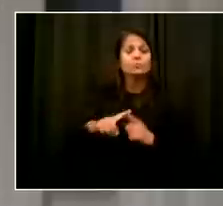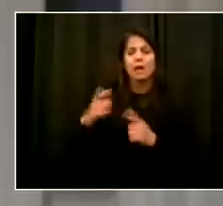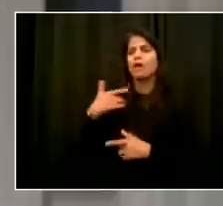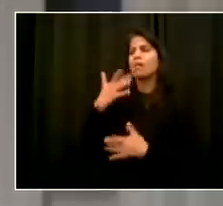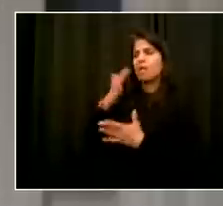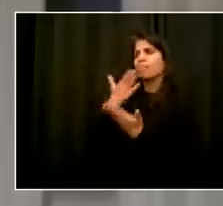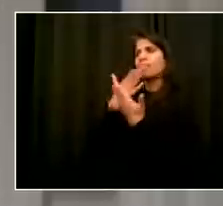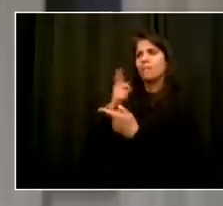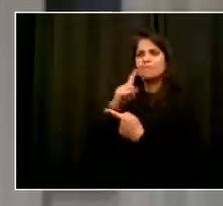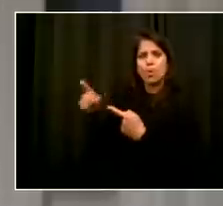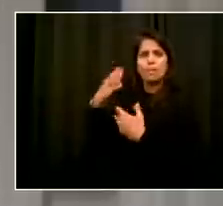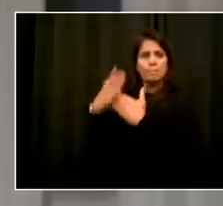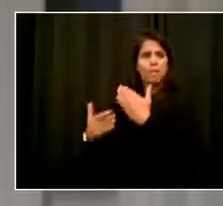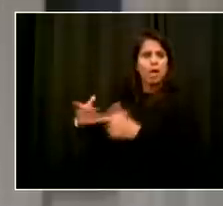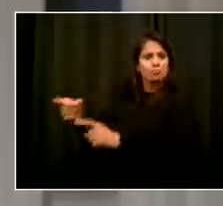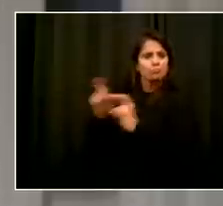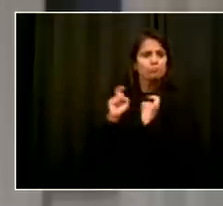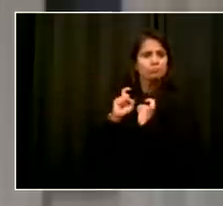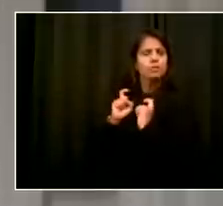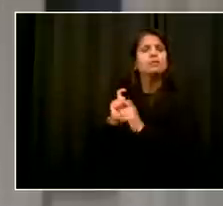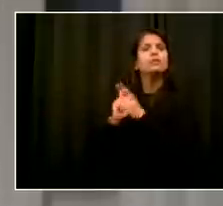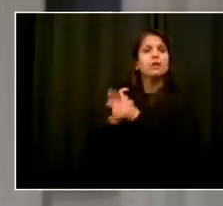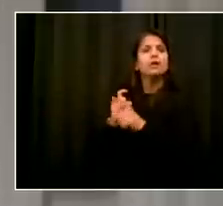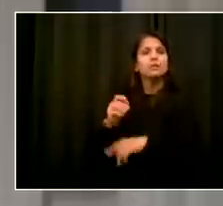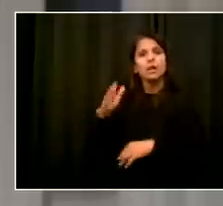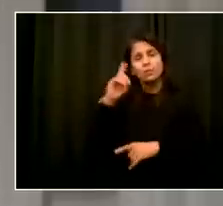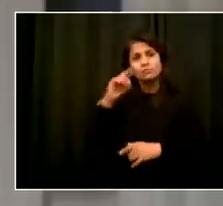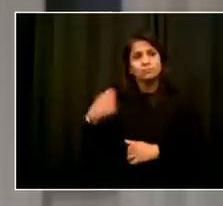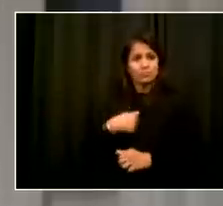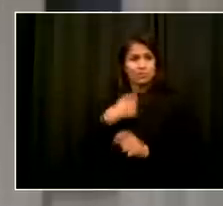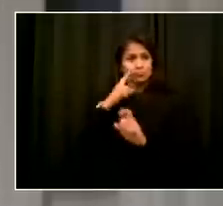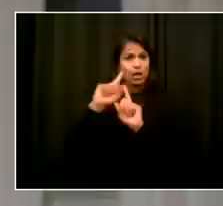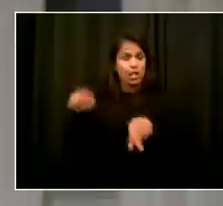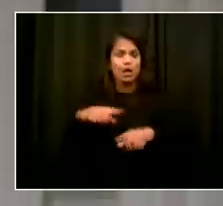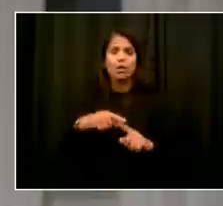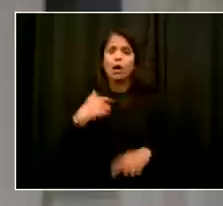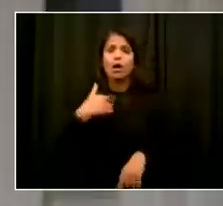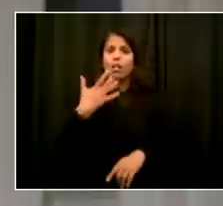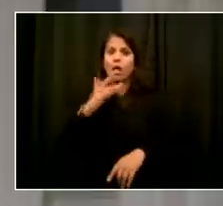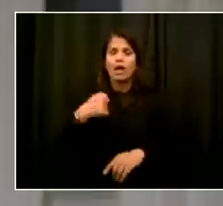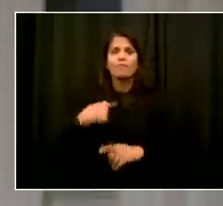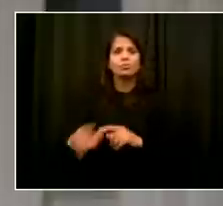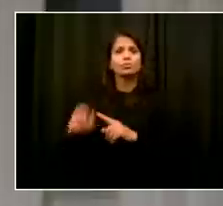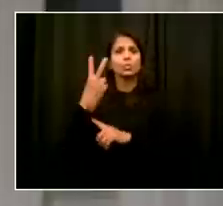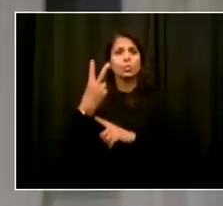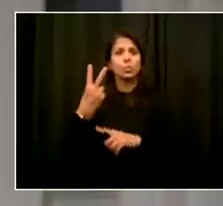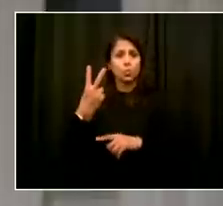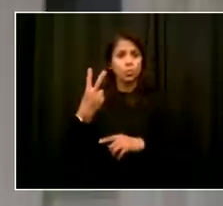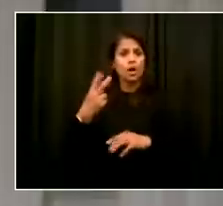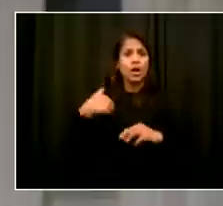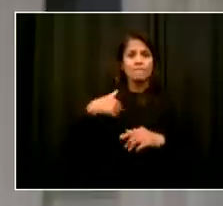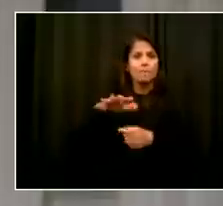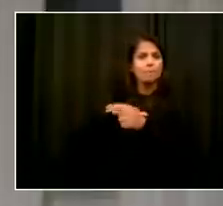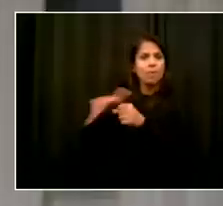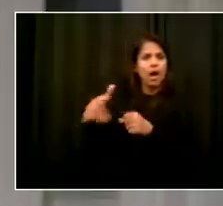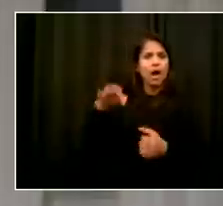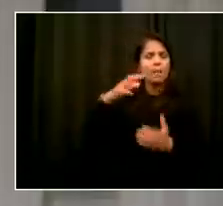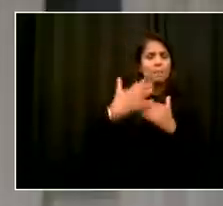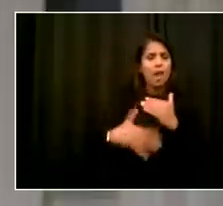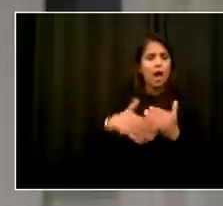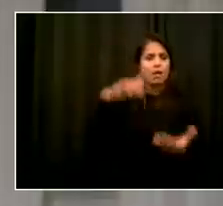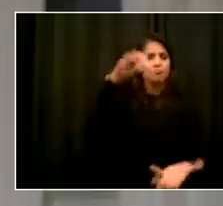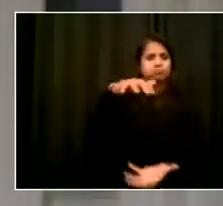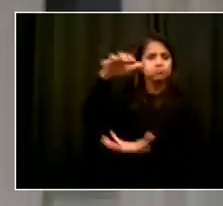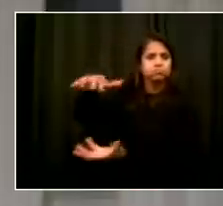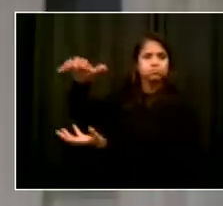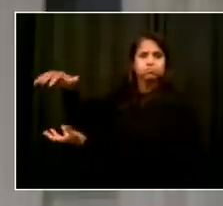to receive 2 blinds of life-saving blood transfusion because of the generous donations of New Yorkers who have already donated.